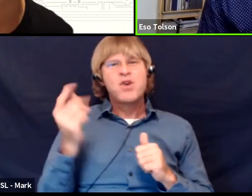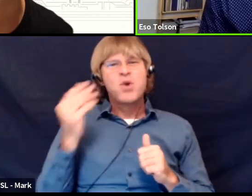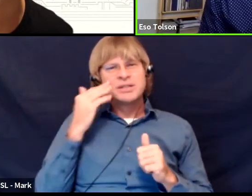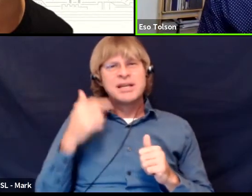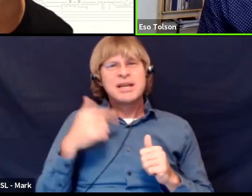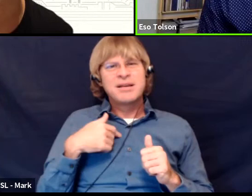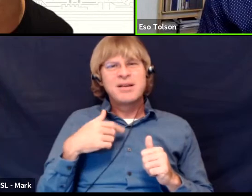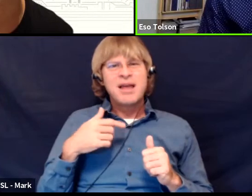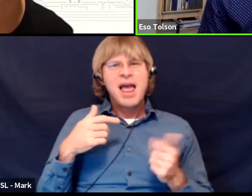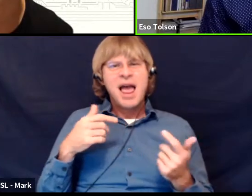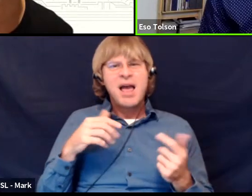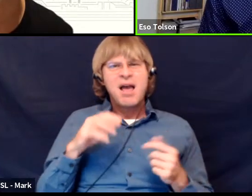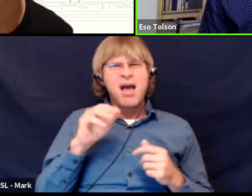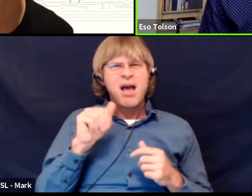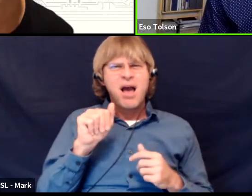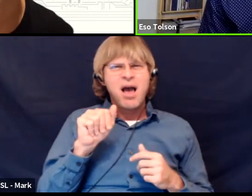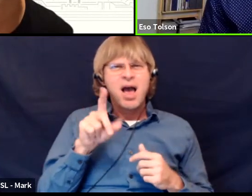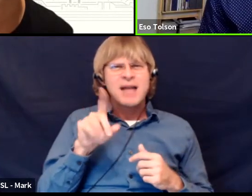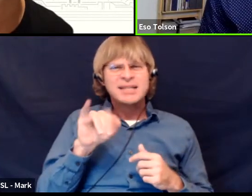Ade Hogue?